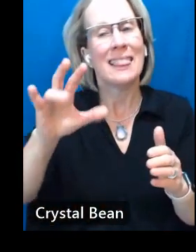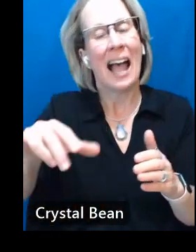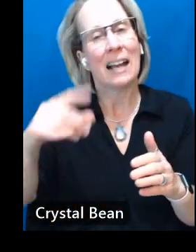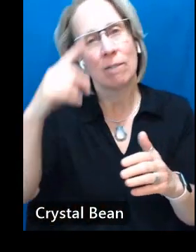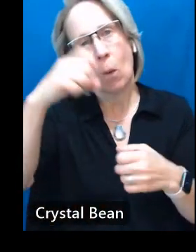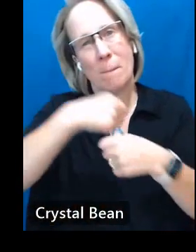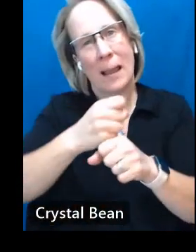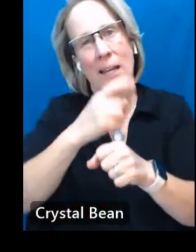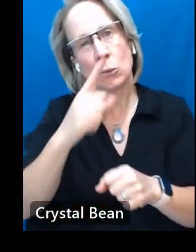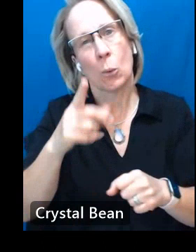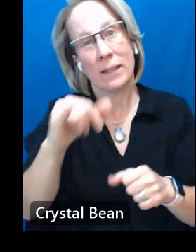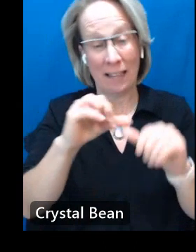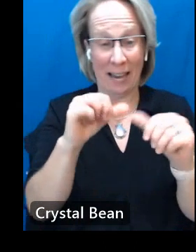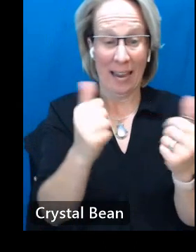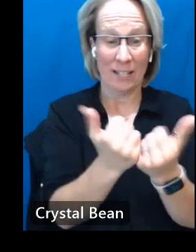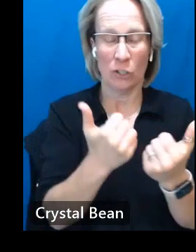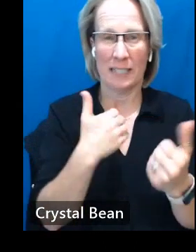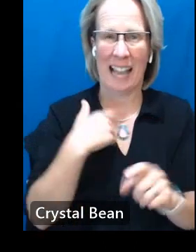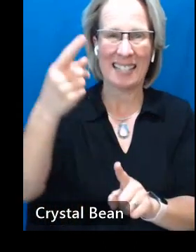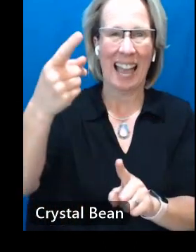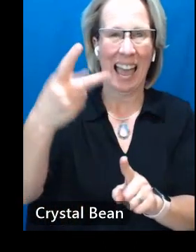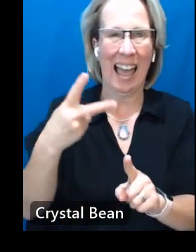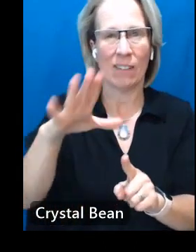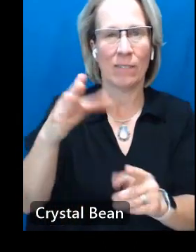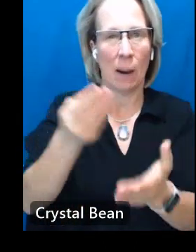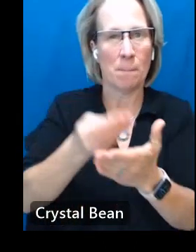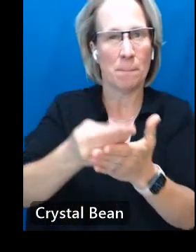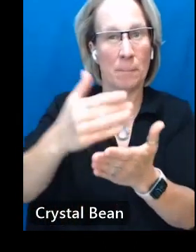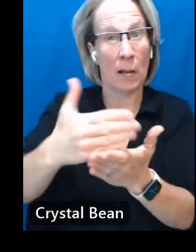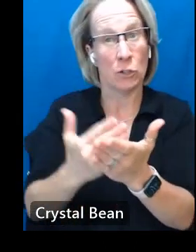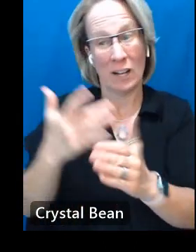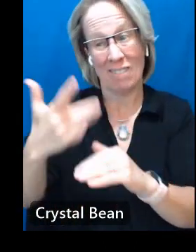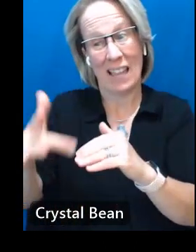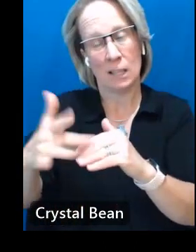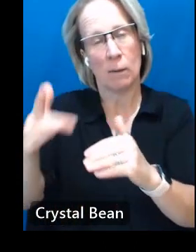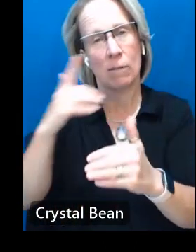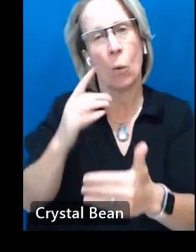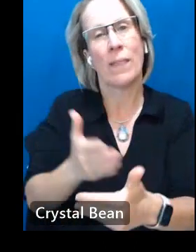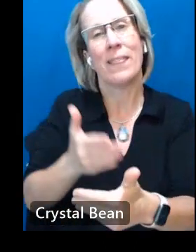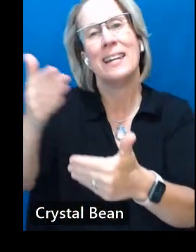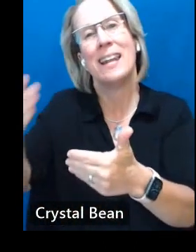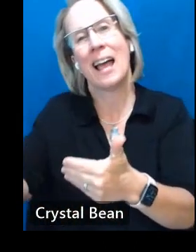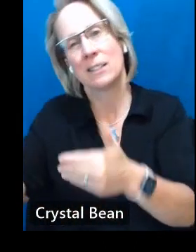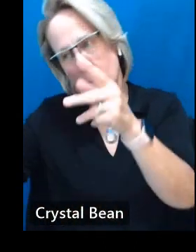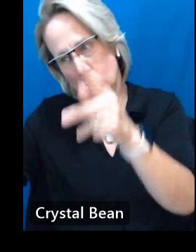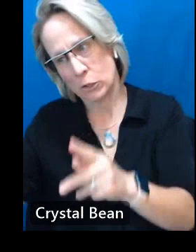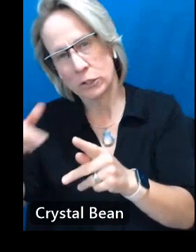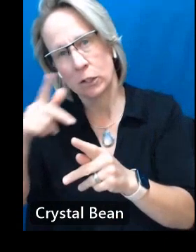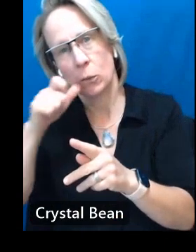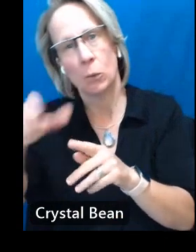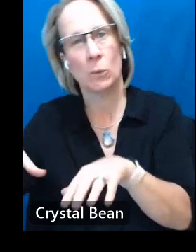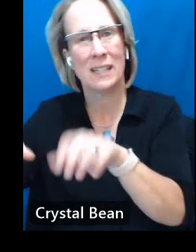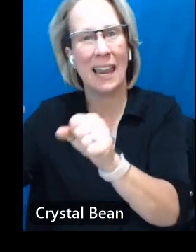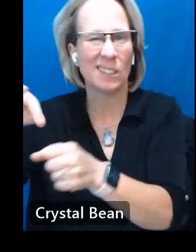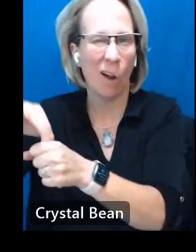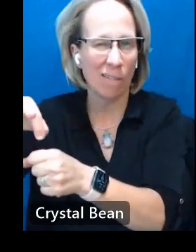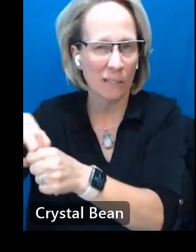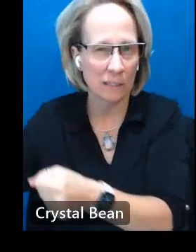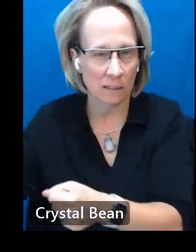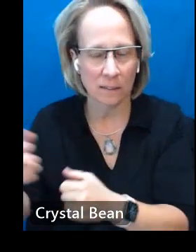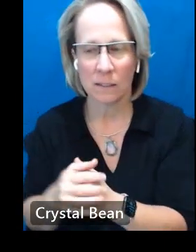is going to be available to new agency heads or elected officials that take office after an election. So our elections